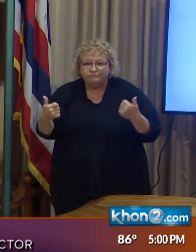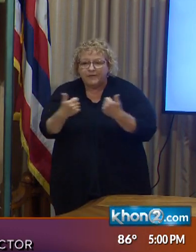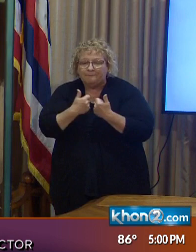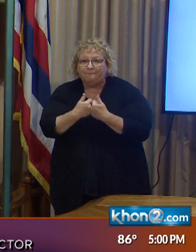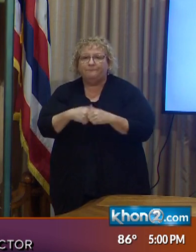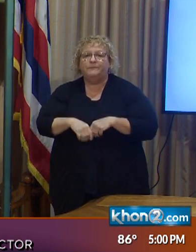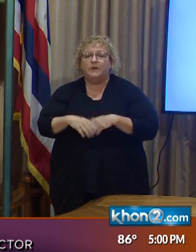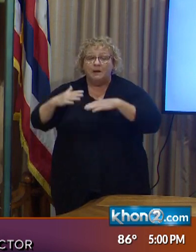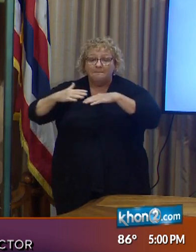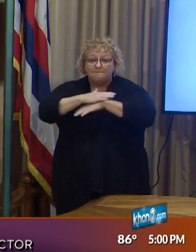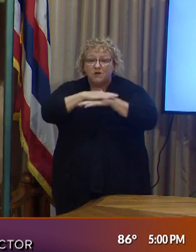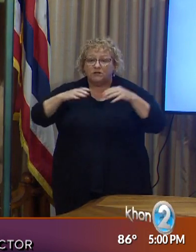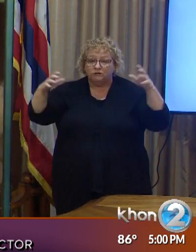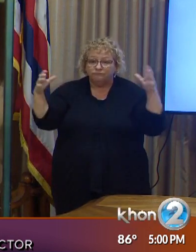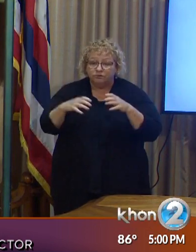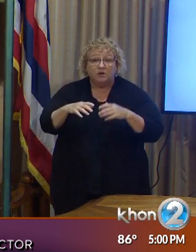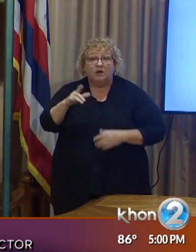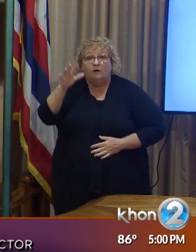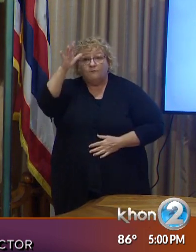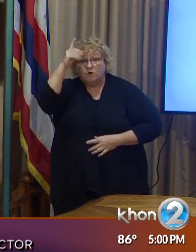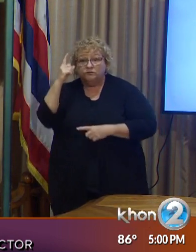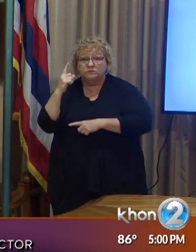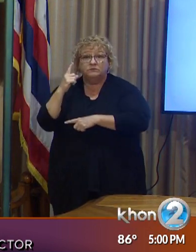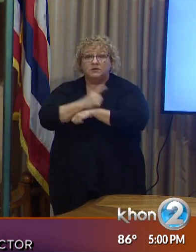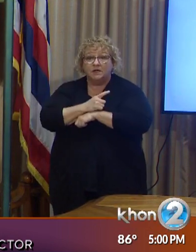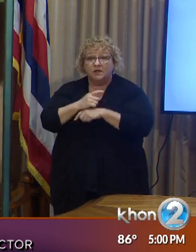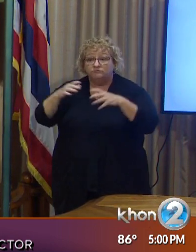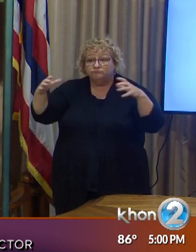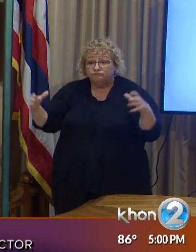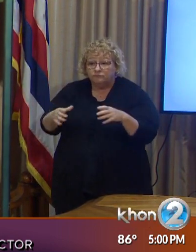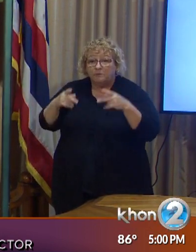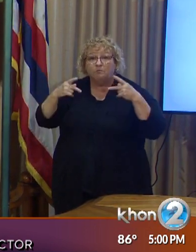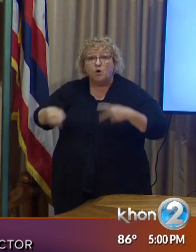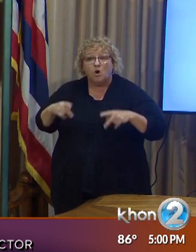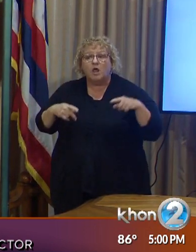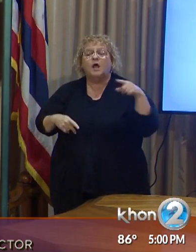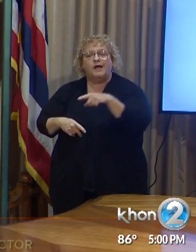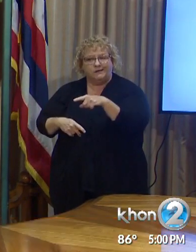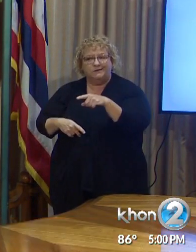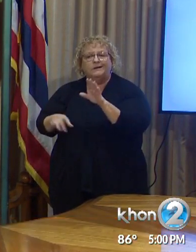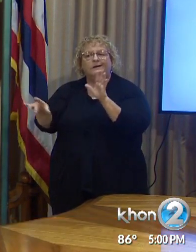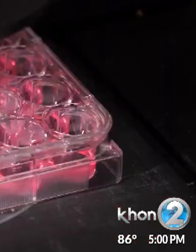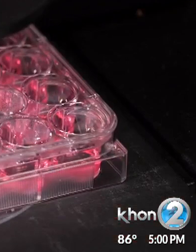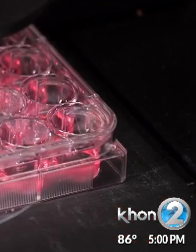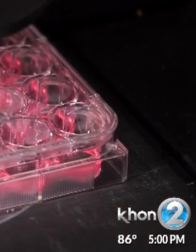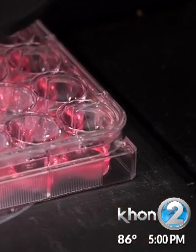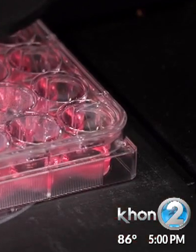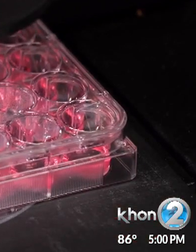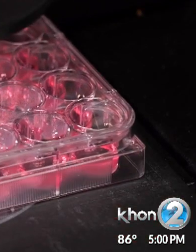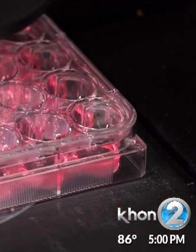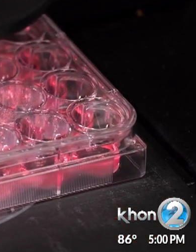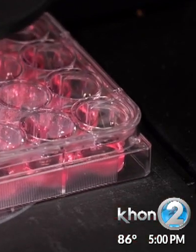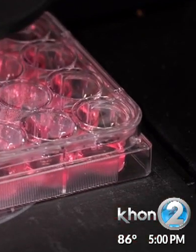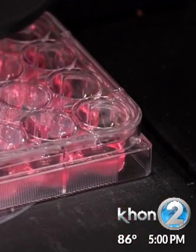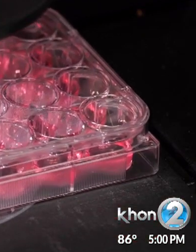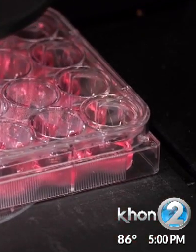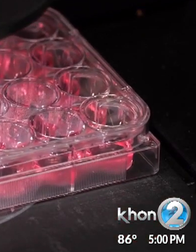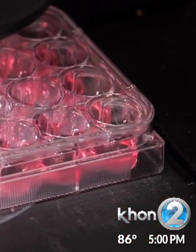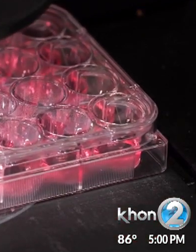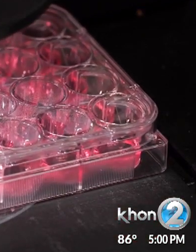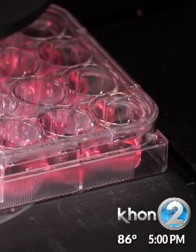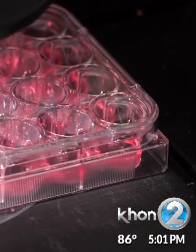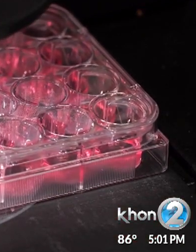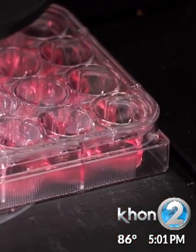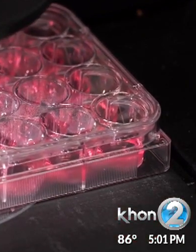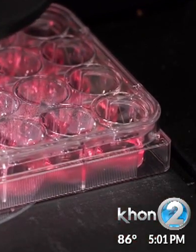beach parties, even Father's Day parties were associated with some of these cases. Anderson says the department